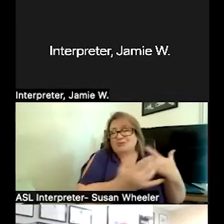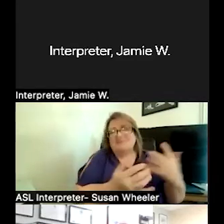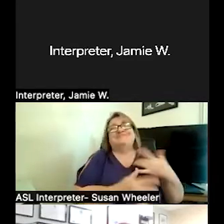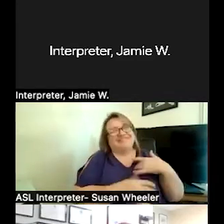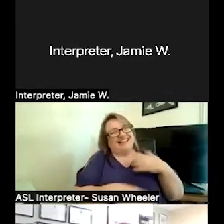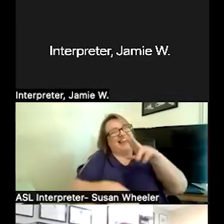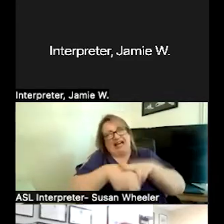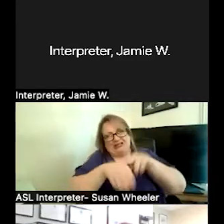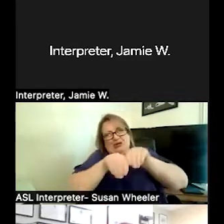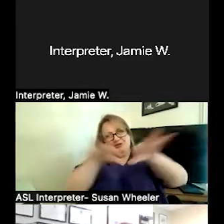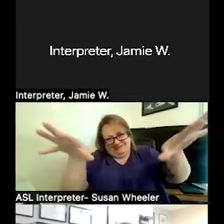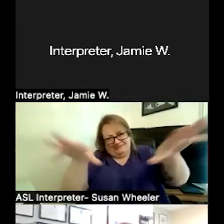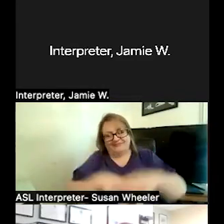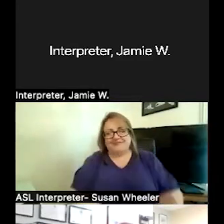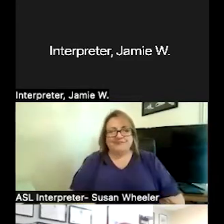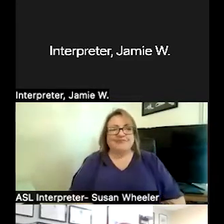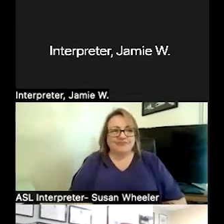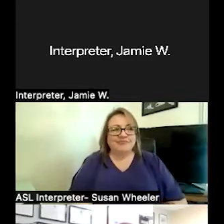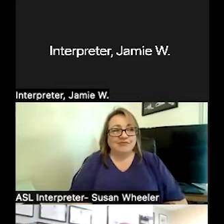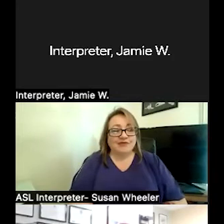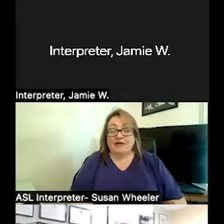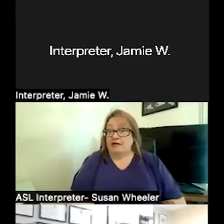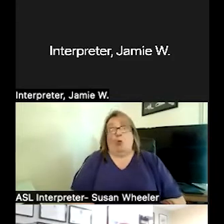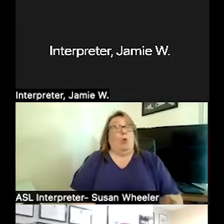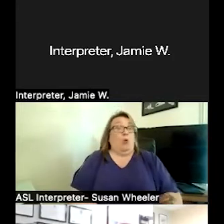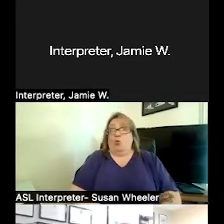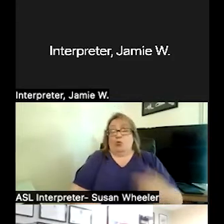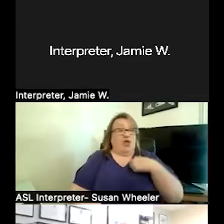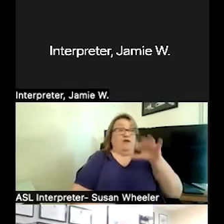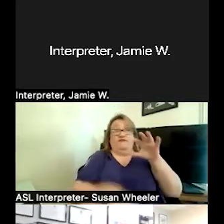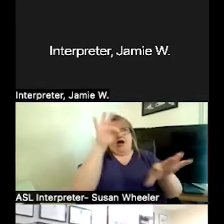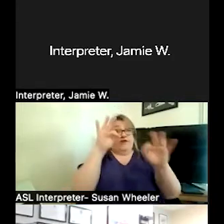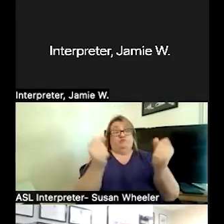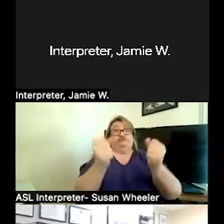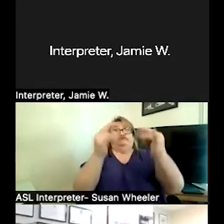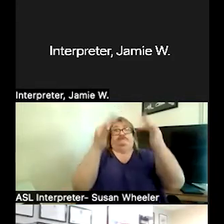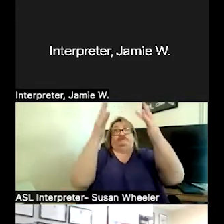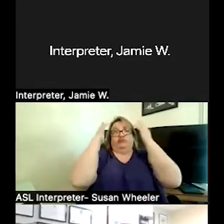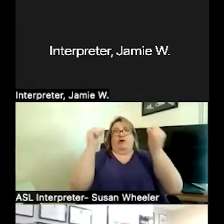amazing the volume of information that was available out there. Next.